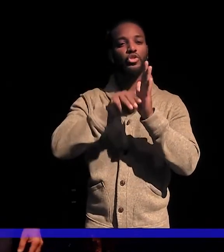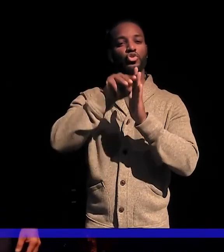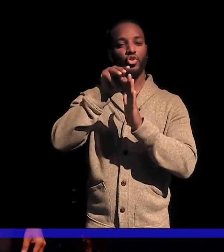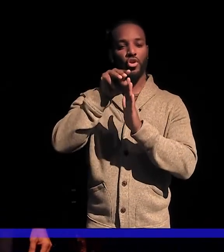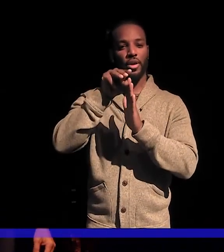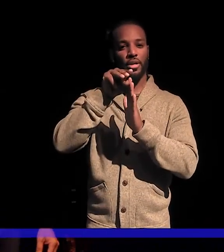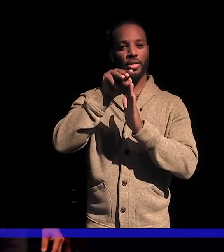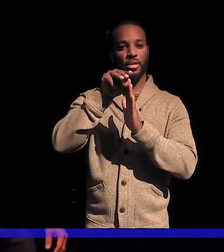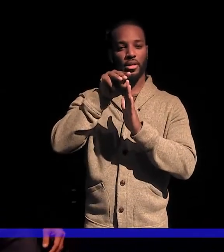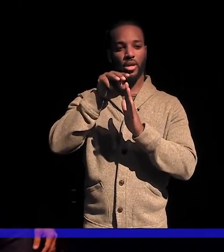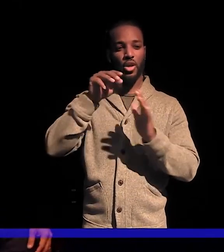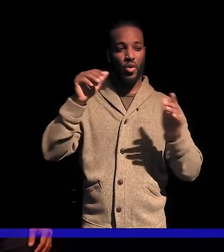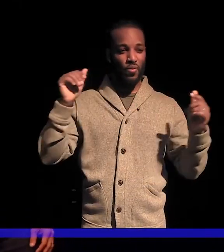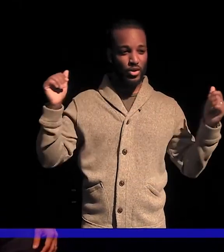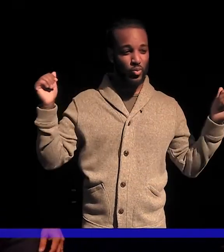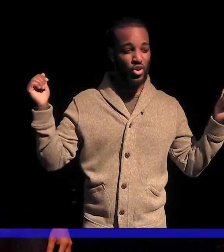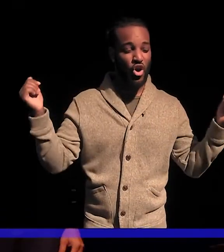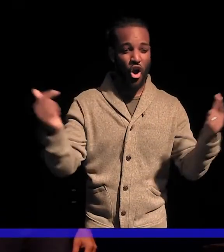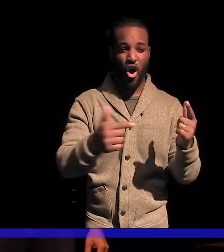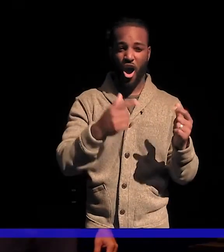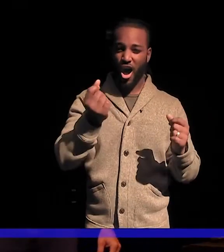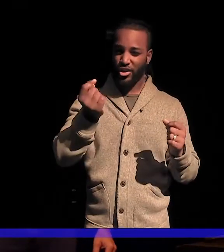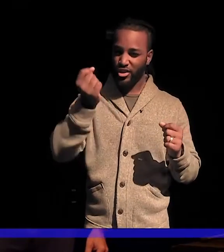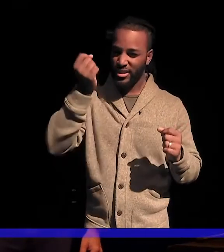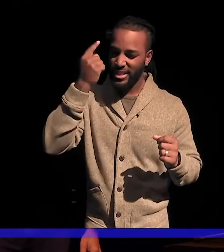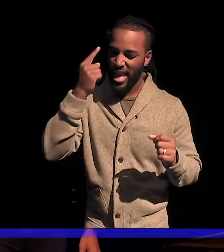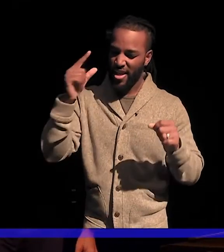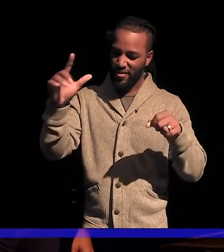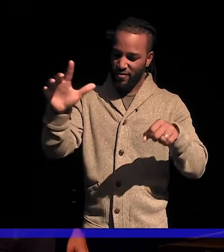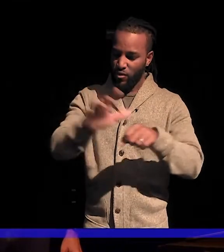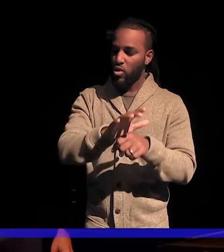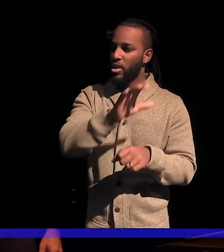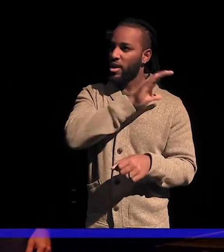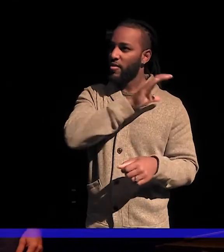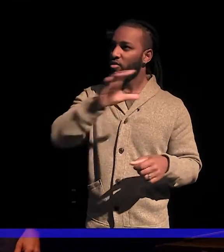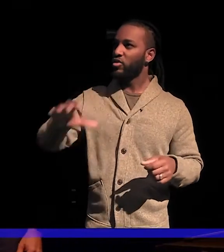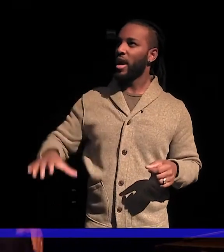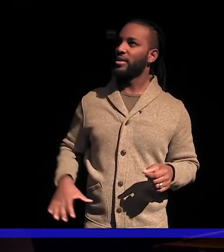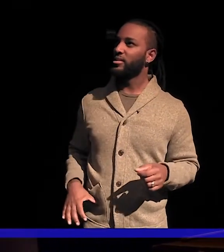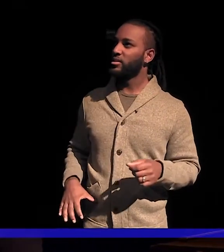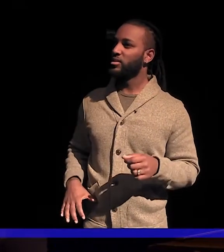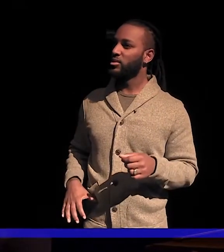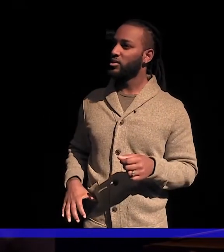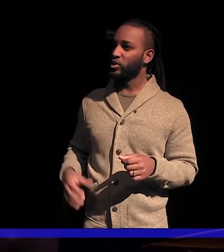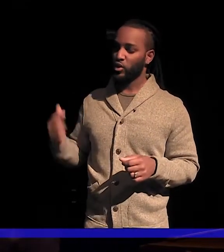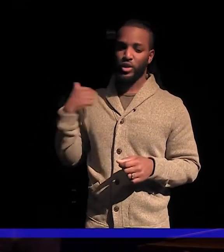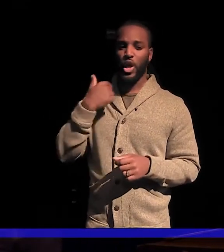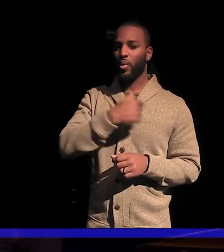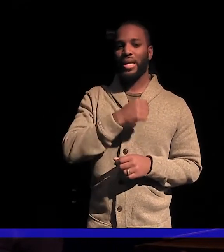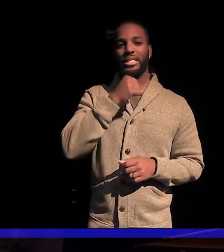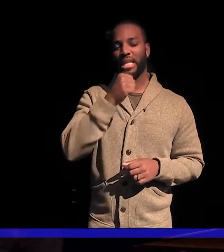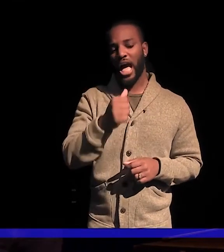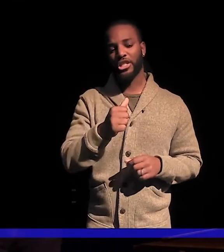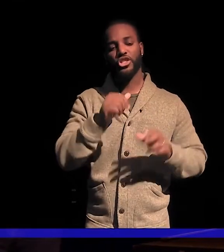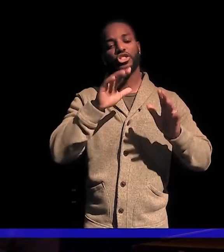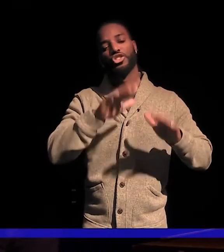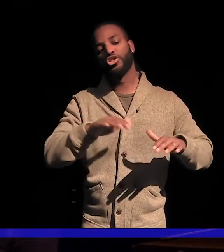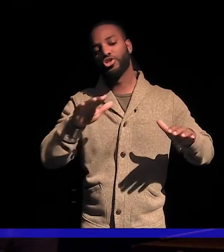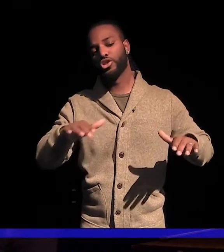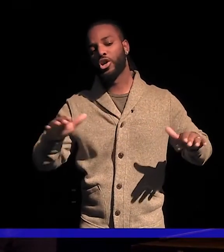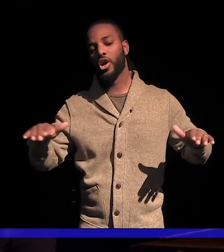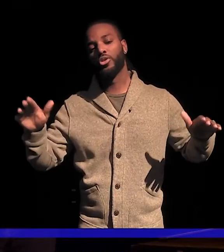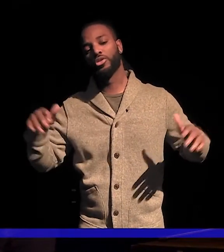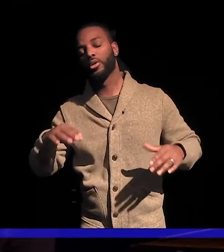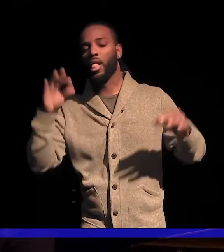measure of the stature of the fullness of Christ. So that we may no longer be children tossed to and fro by the waves